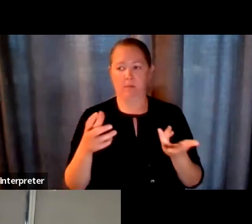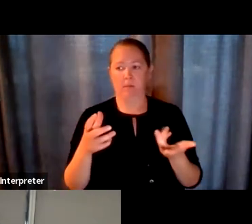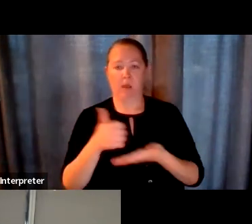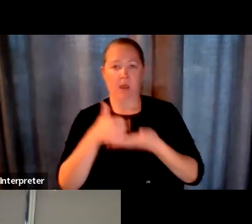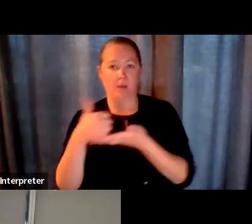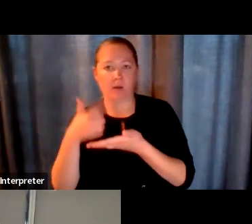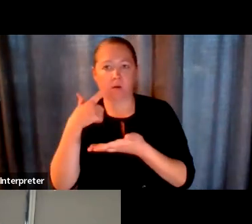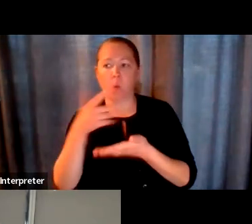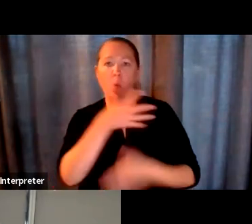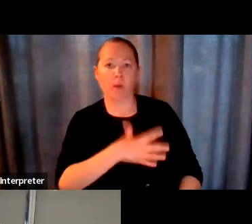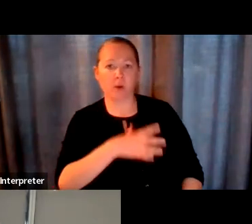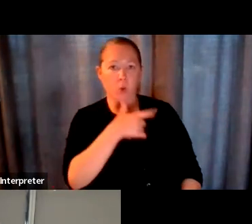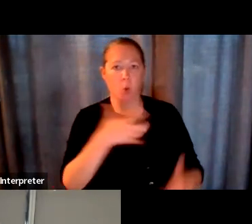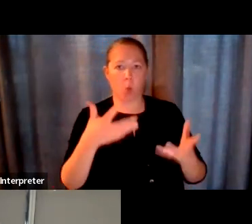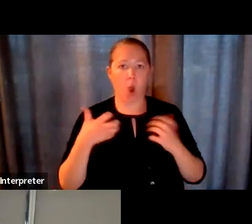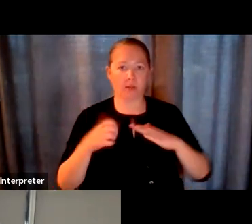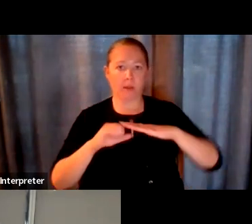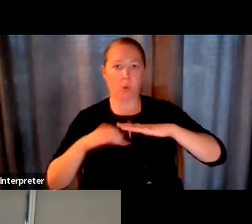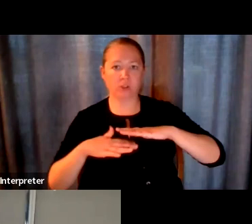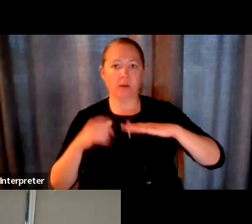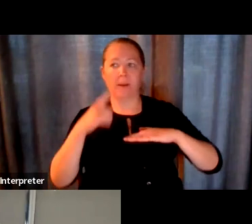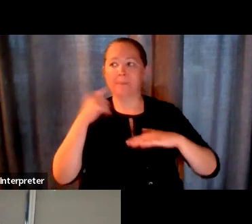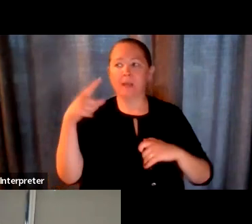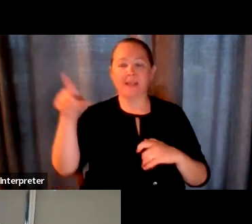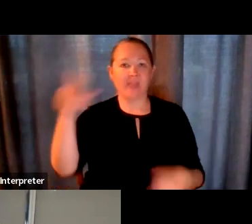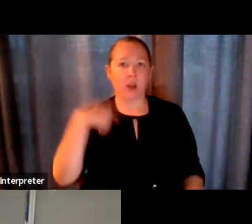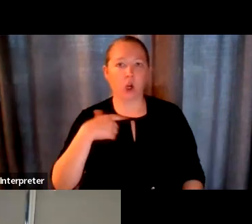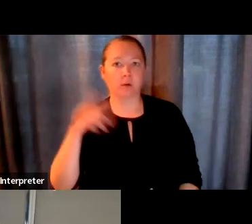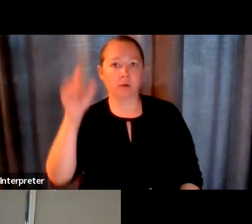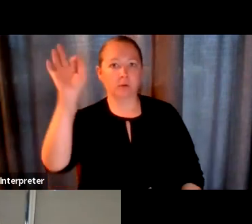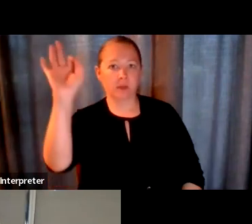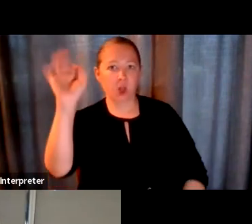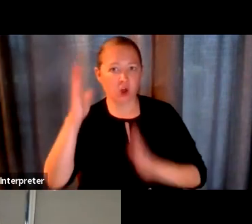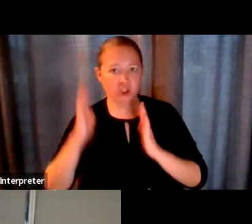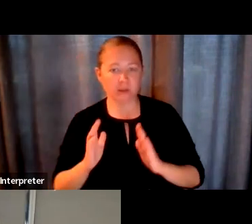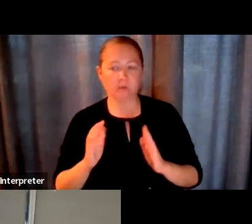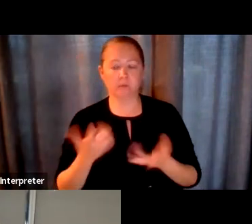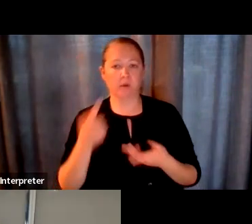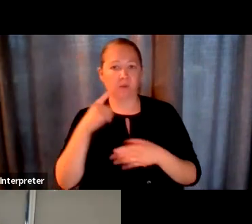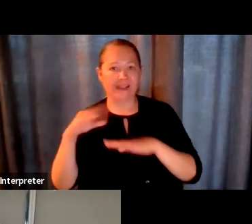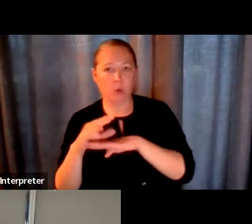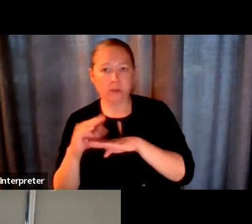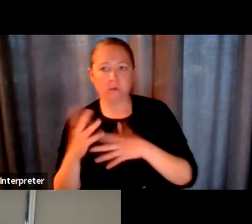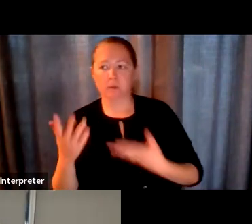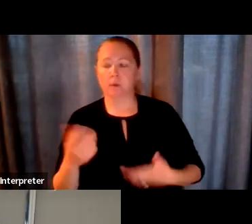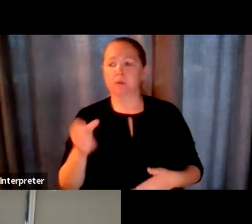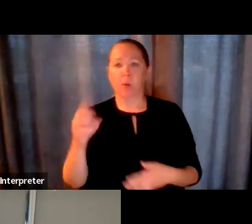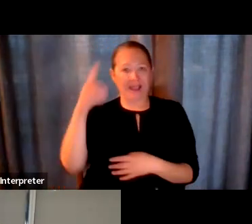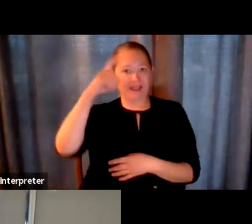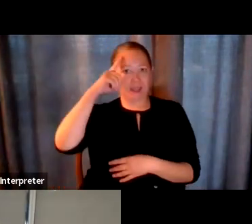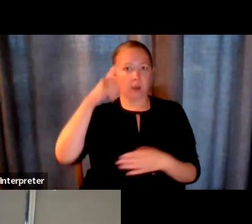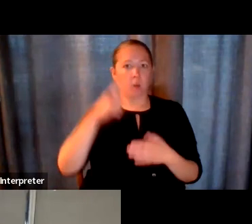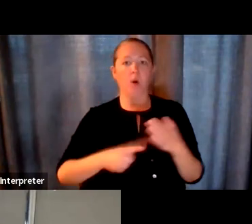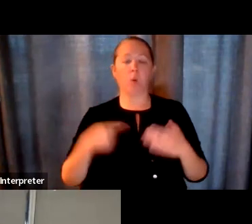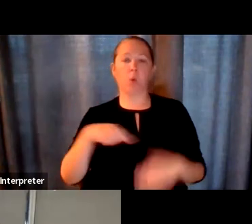just because they're clergy and they're counseling, right? And so I think that what we could do with a lawsuit like this